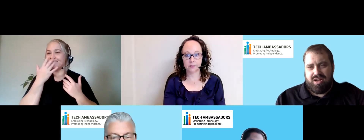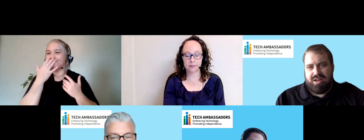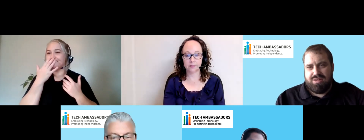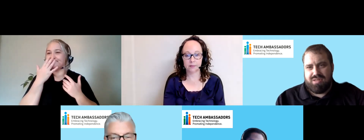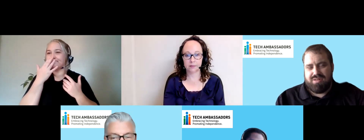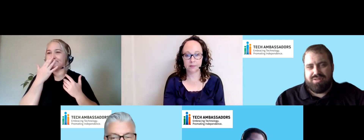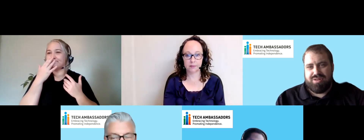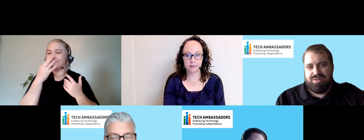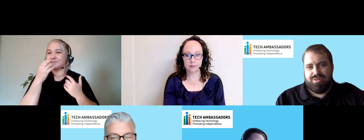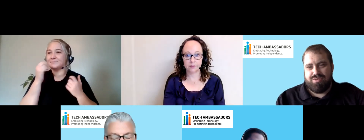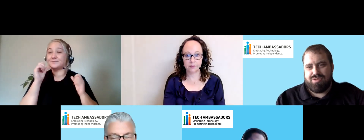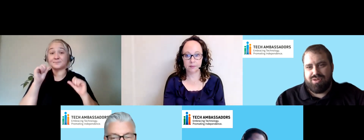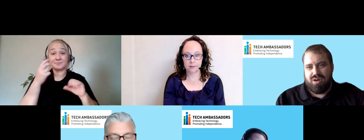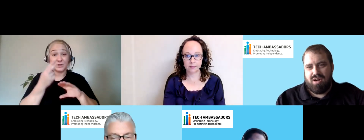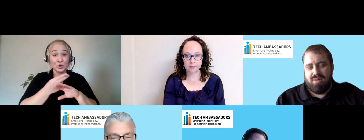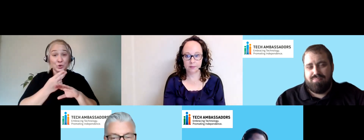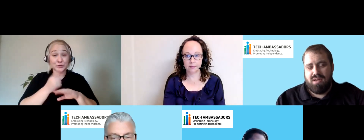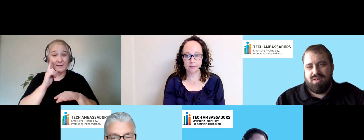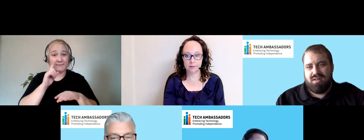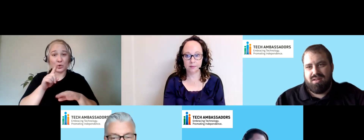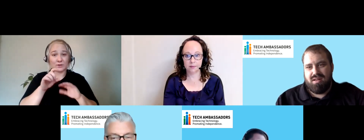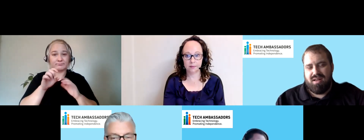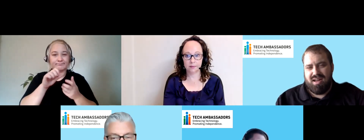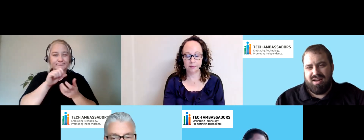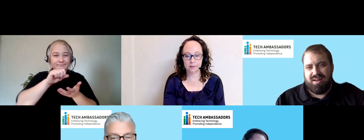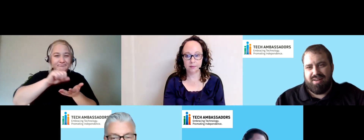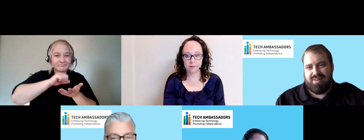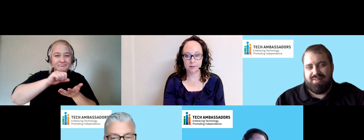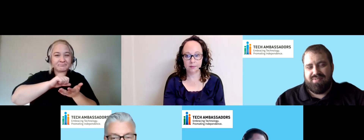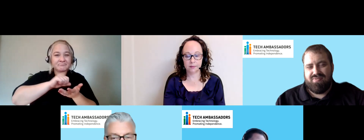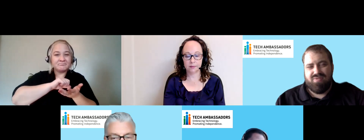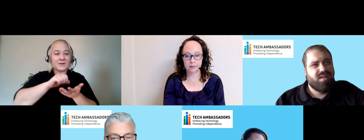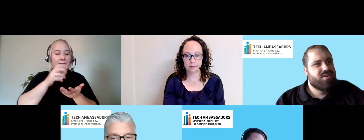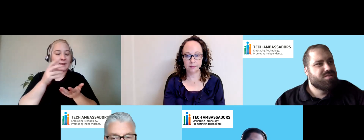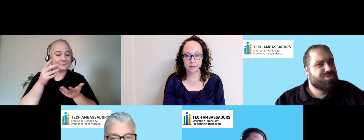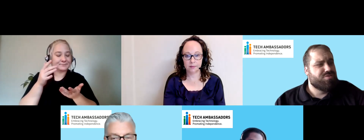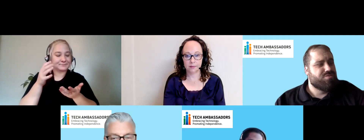you can use it to scrub